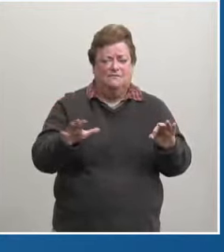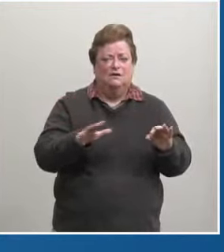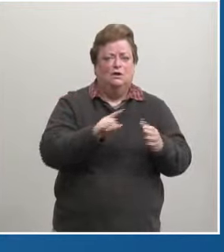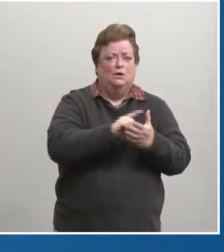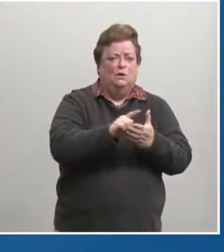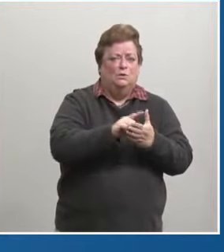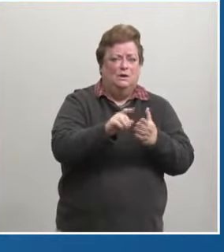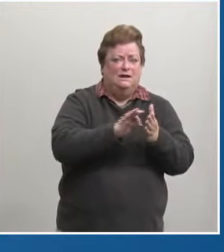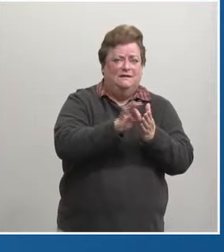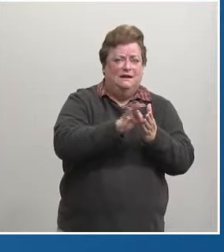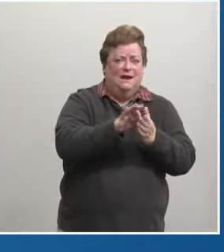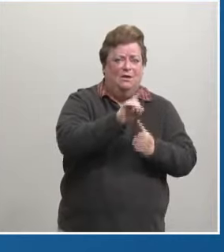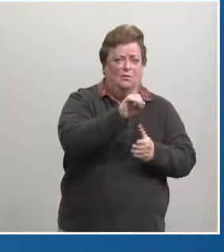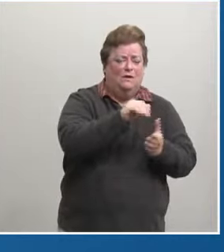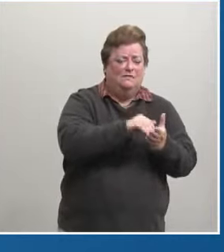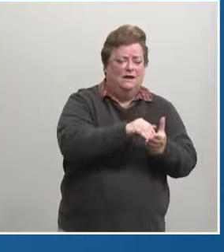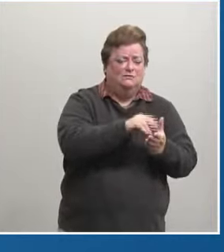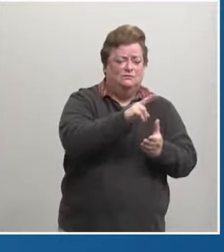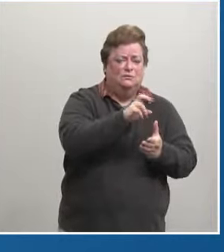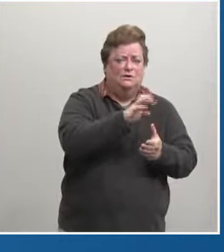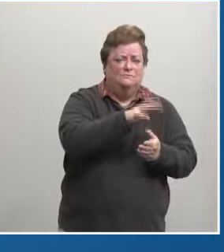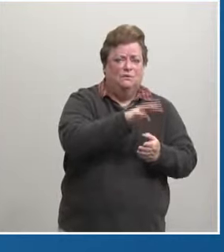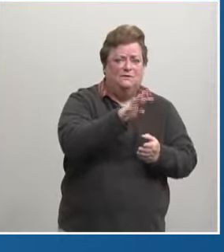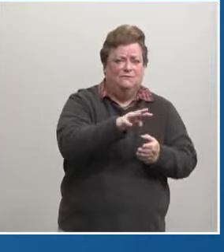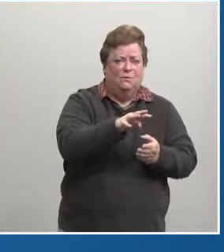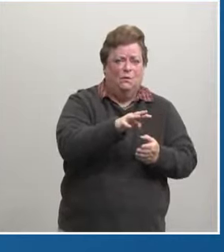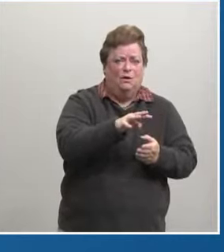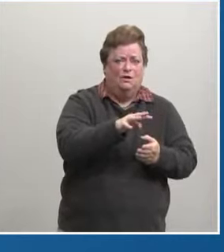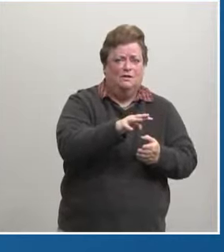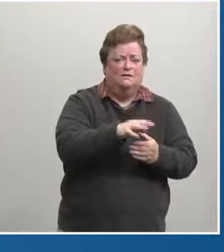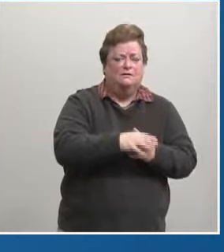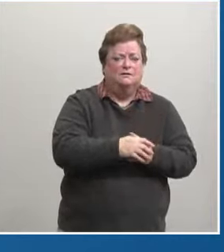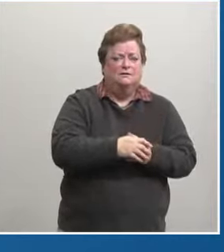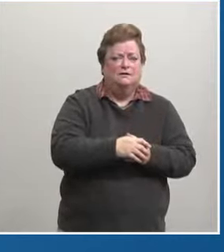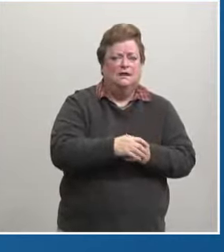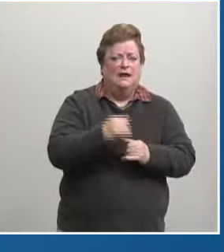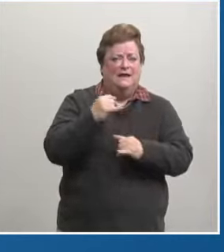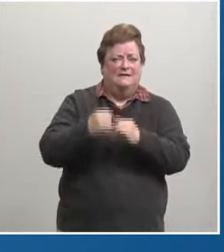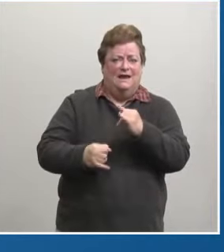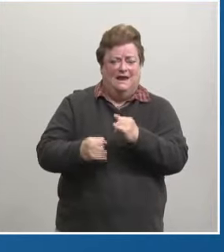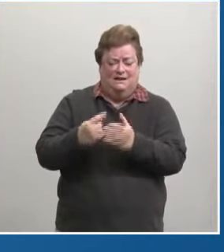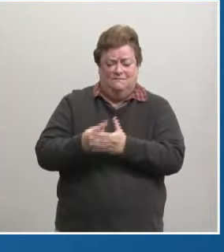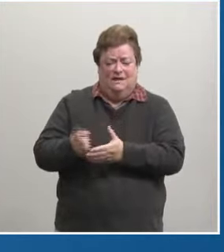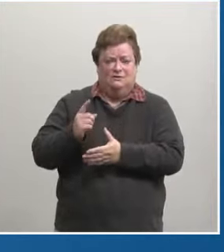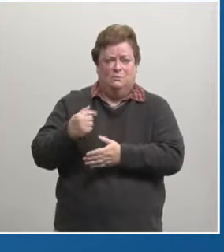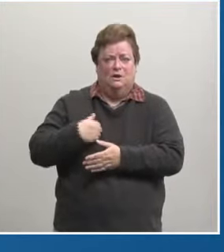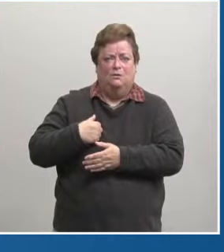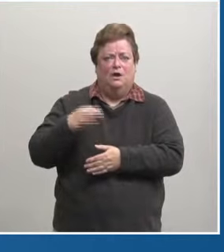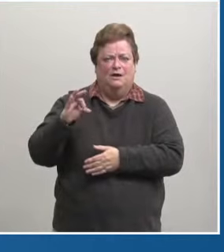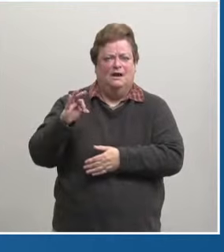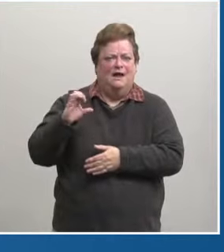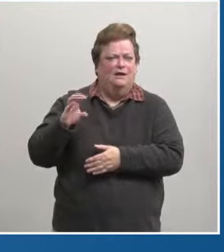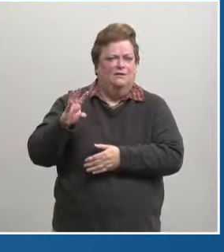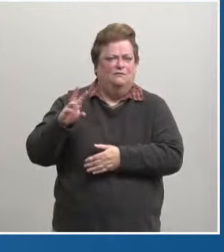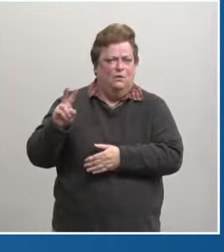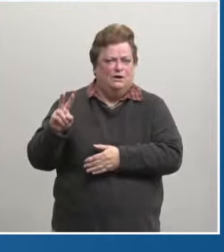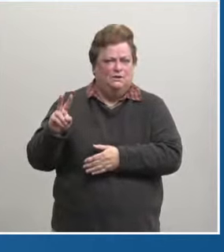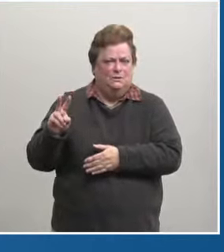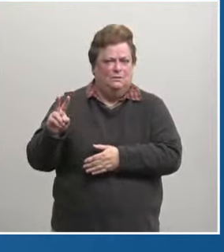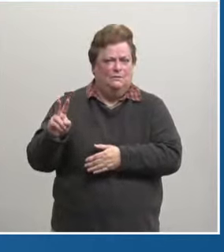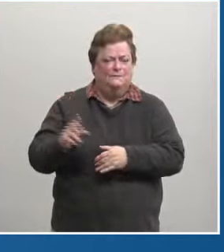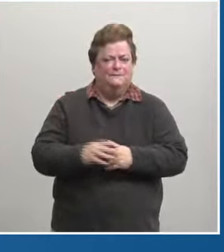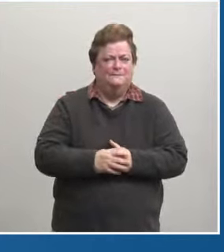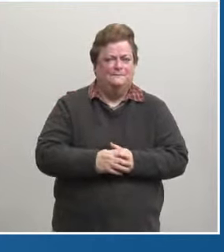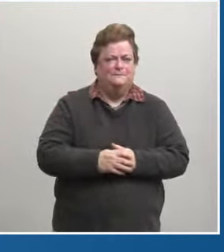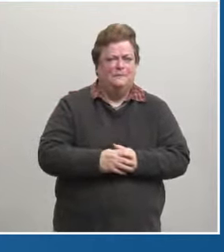was 1,244 when we moved into red. At the end of last week, we were at 942